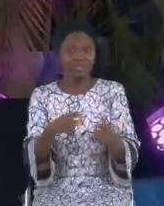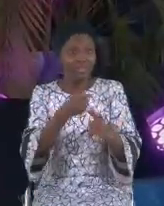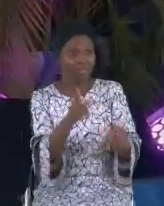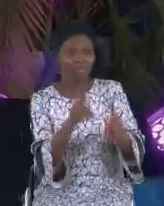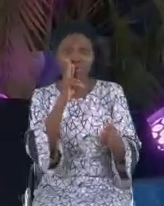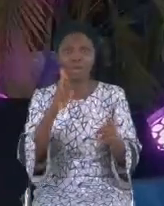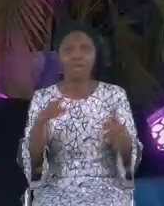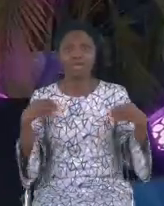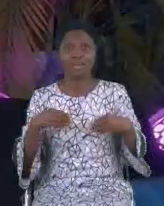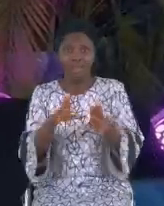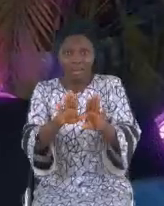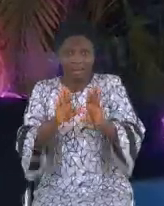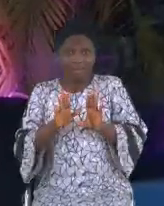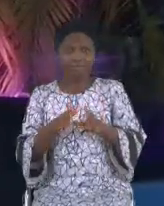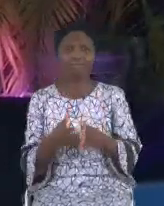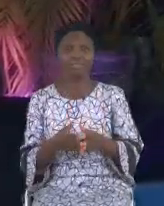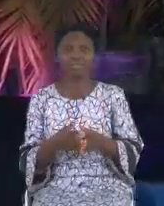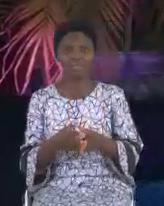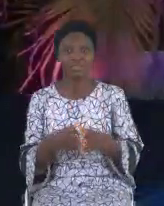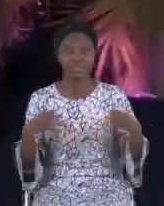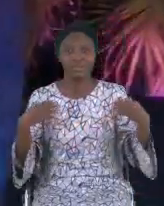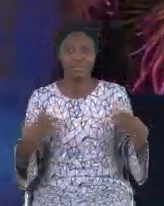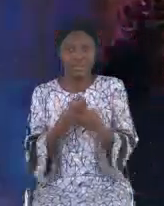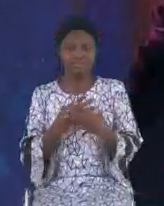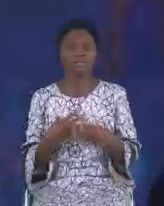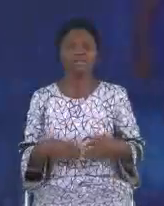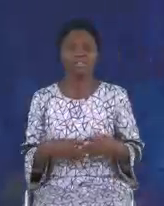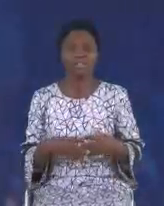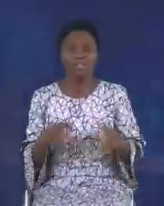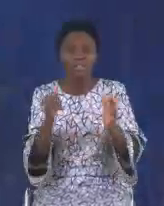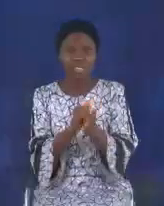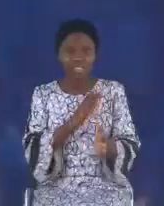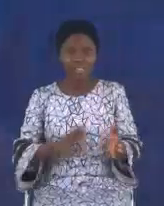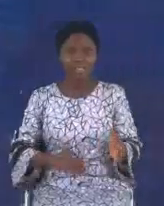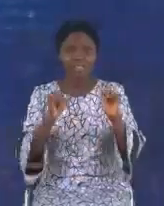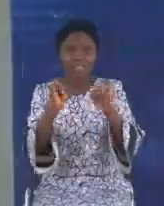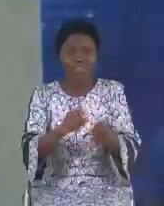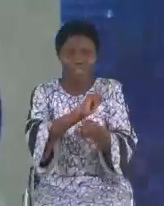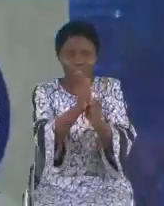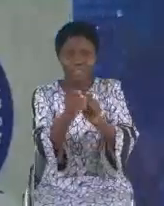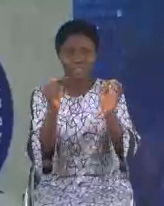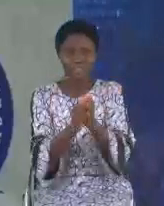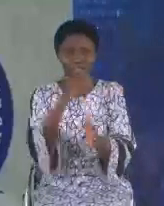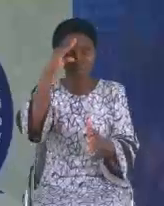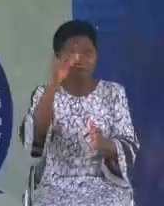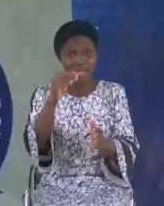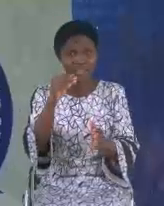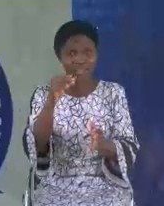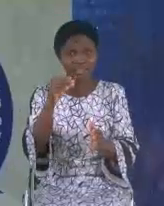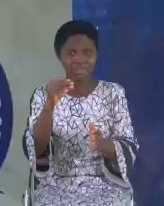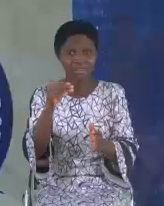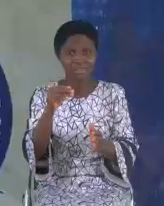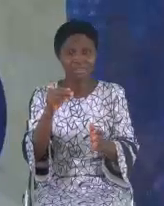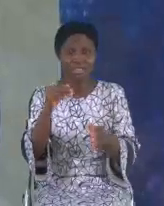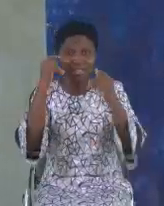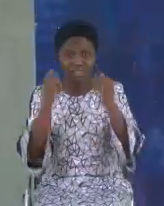That Christ could change that man with a word